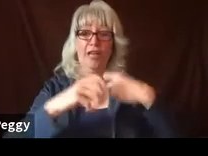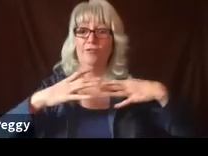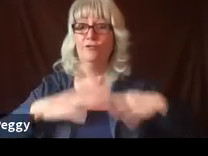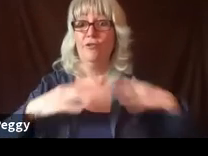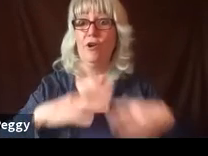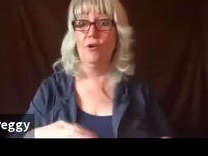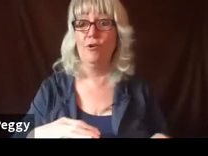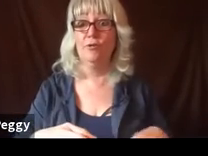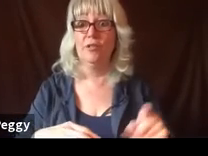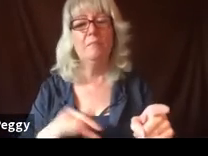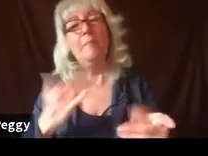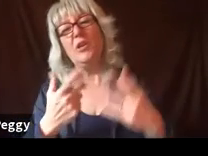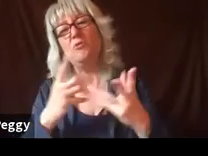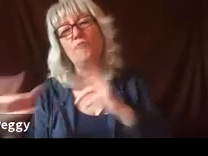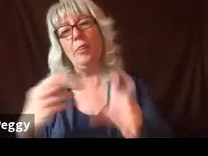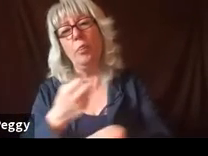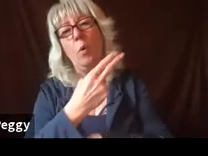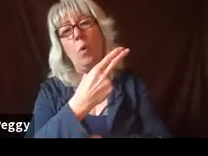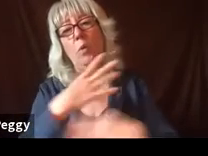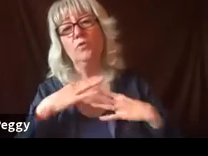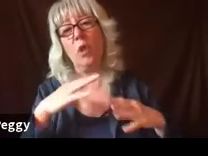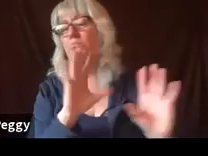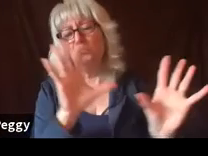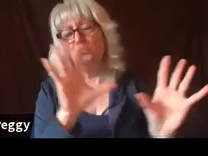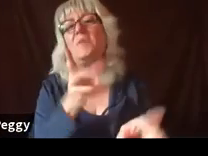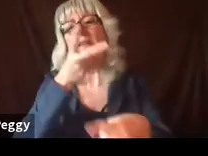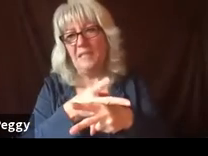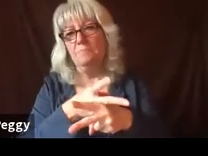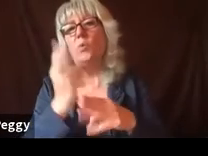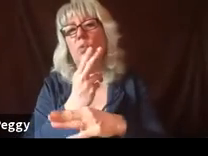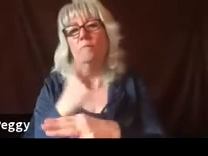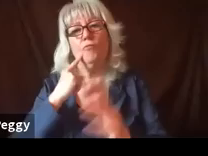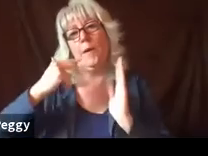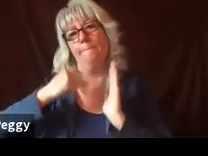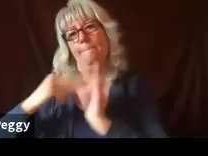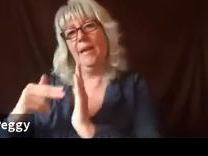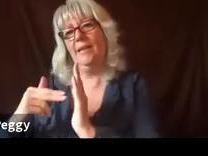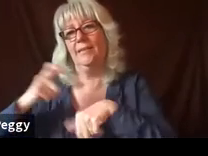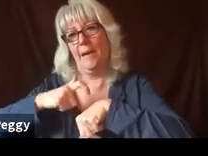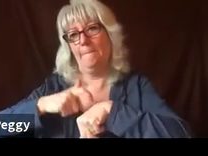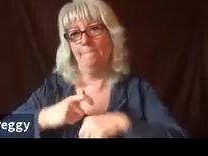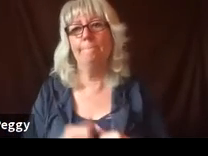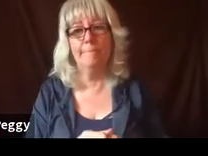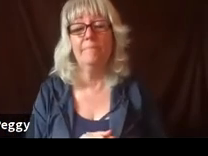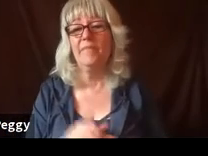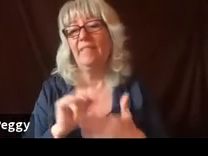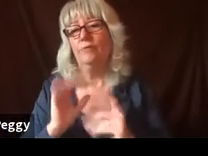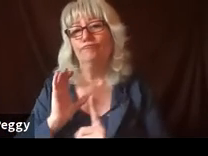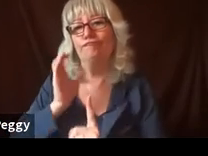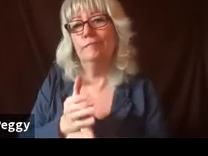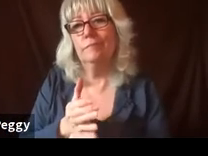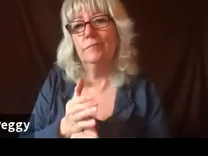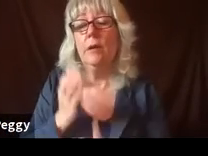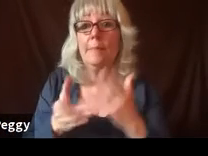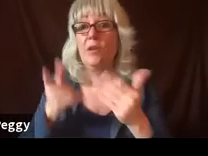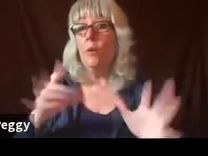give to the Goodwill anyway, and then just designate that as your painting outfit, or maybe you already